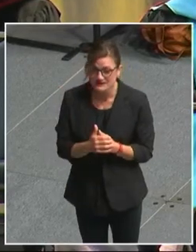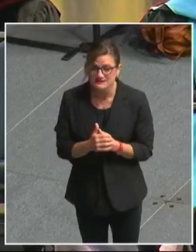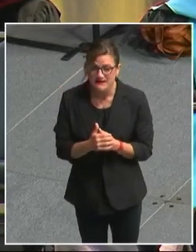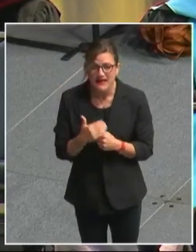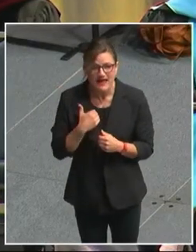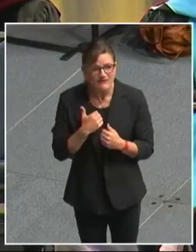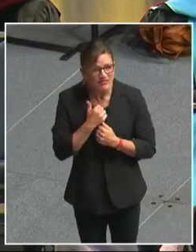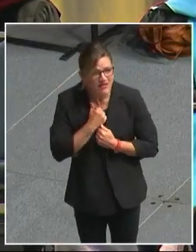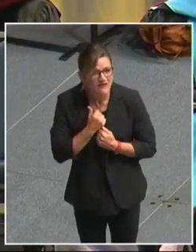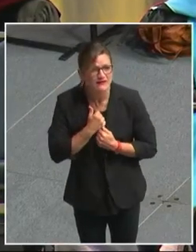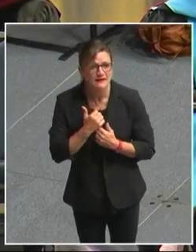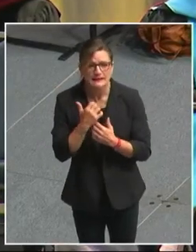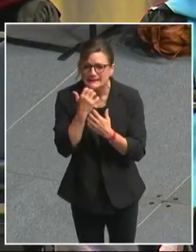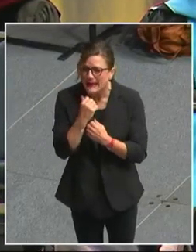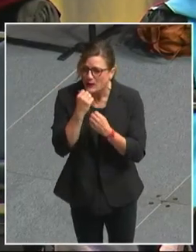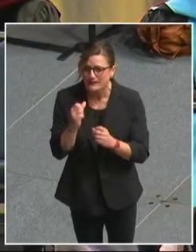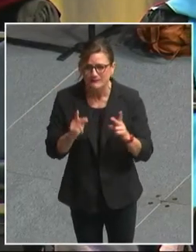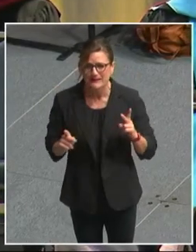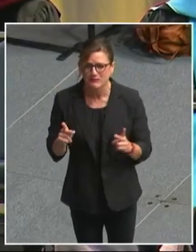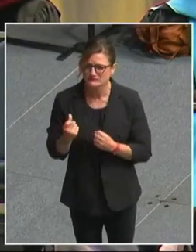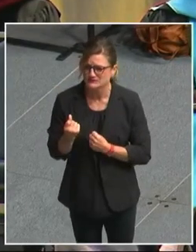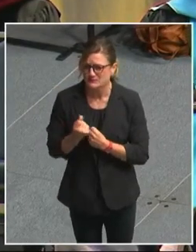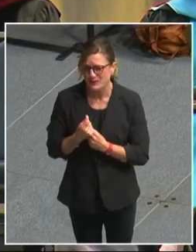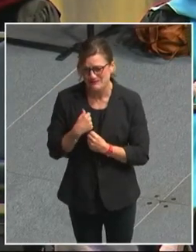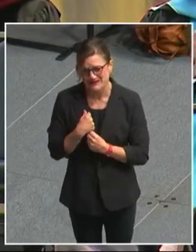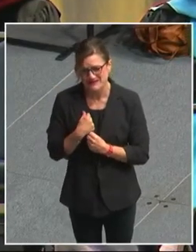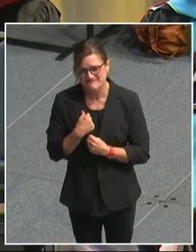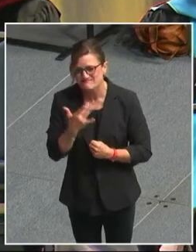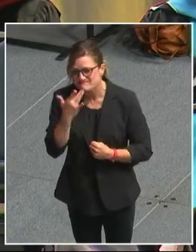and caring people by my side.